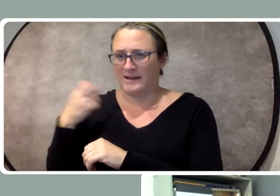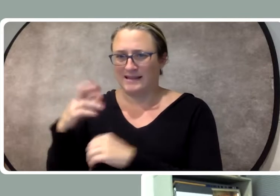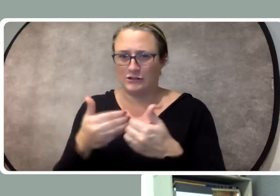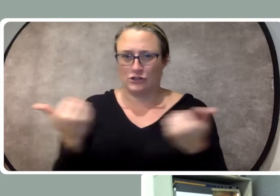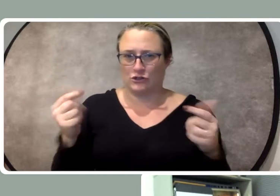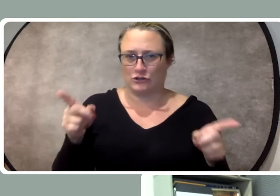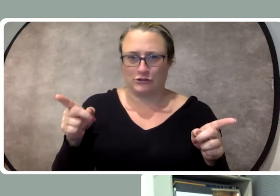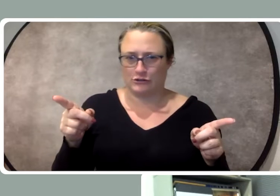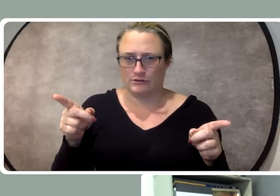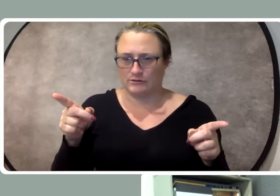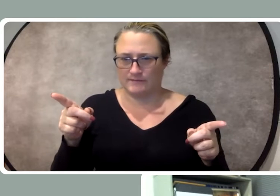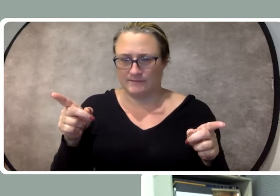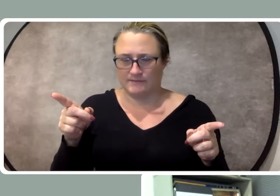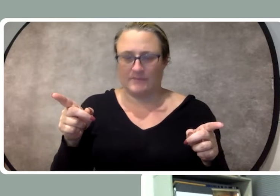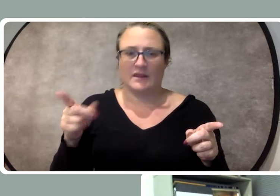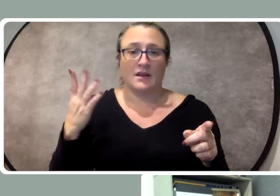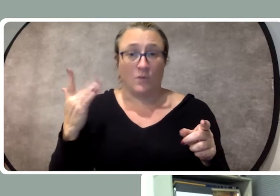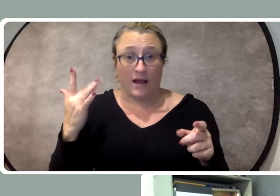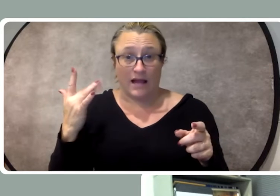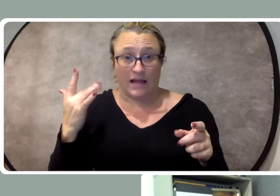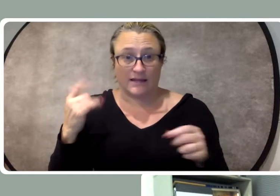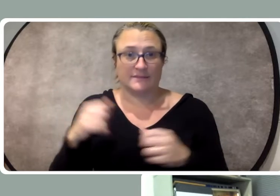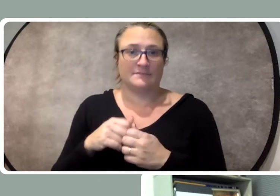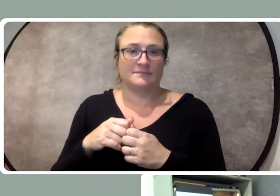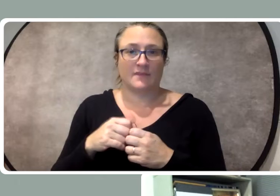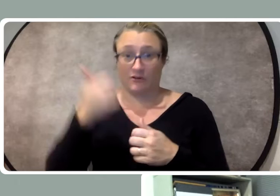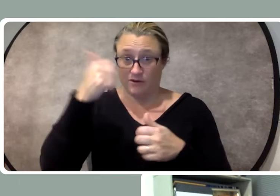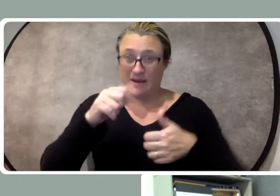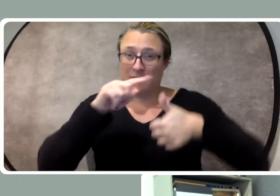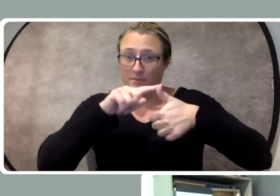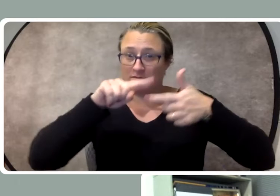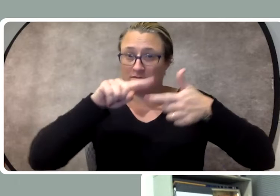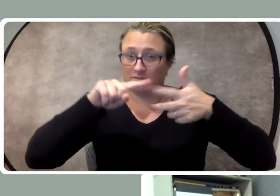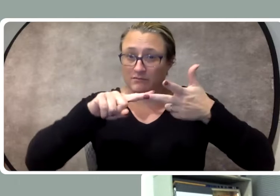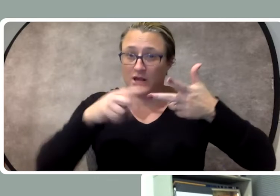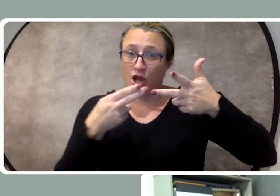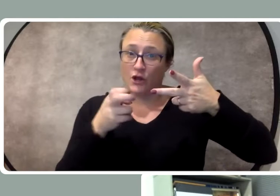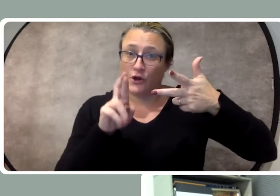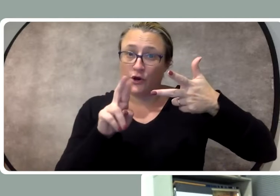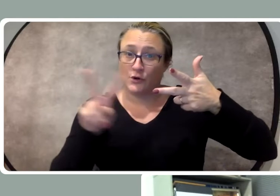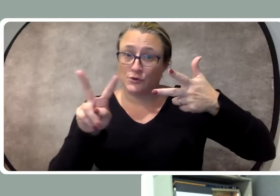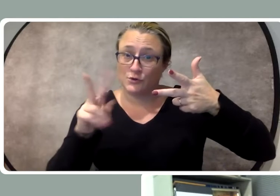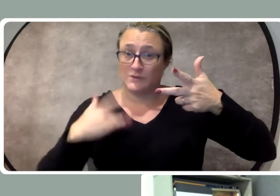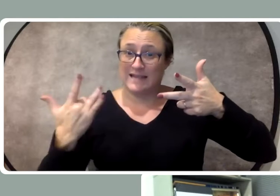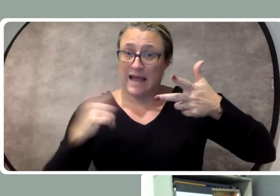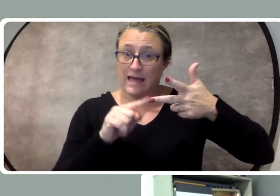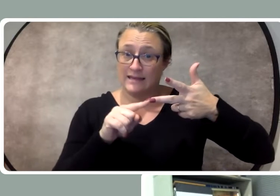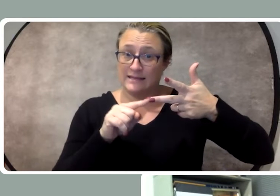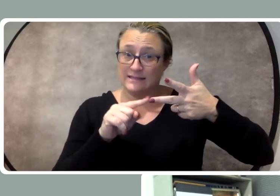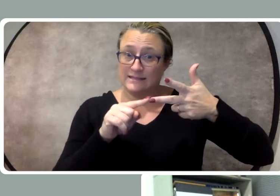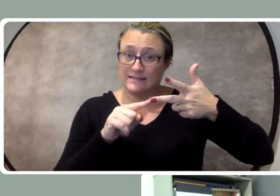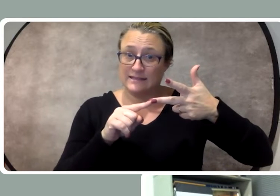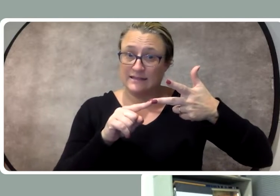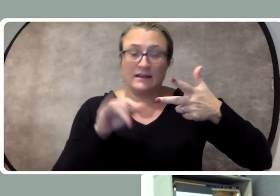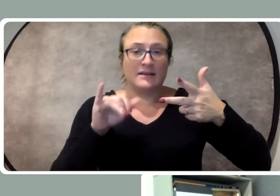reason being that the third marker that I mentioned initially, the HER2 status, is not